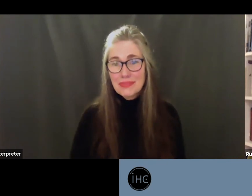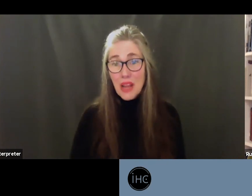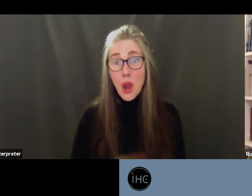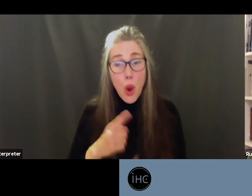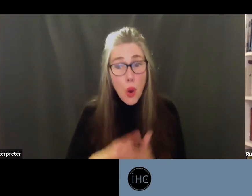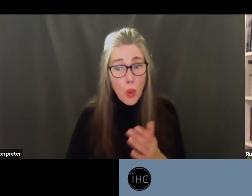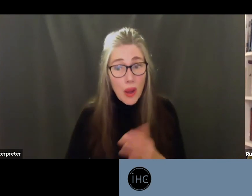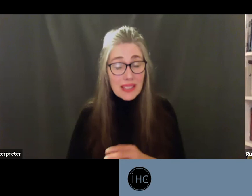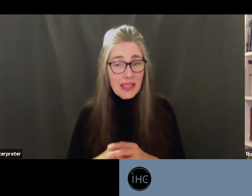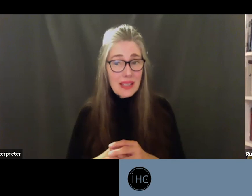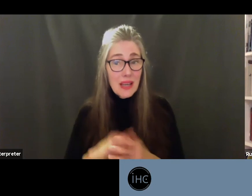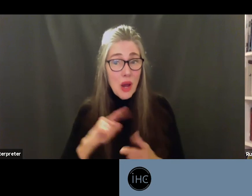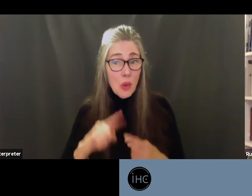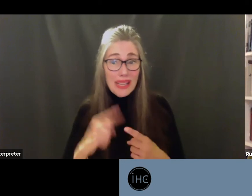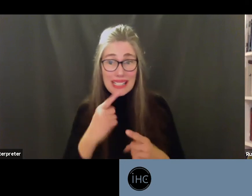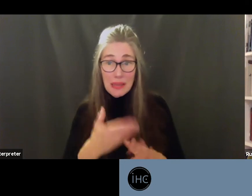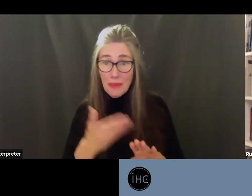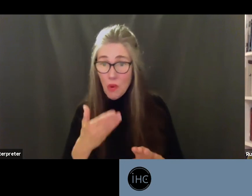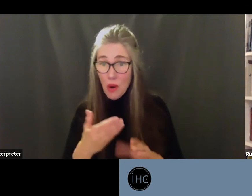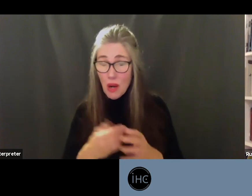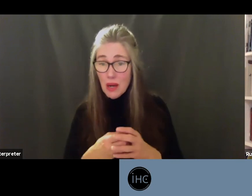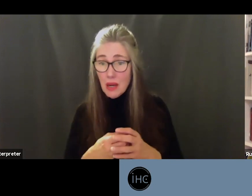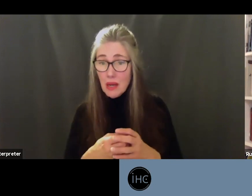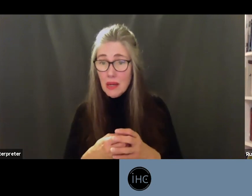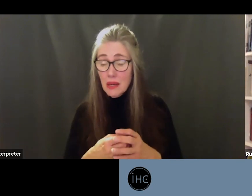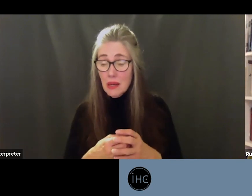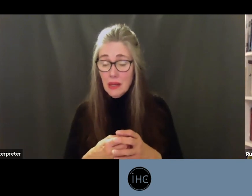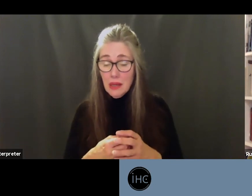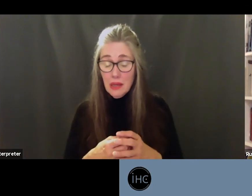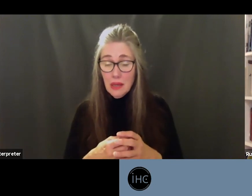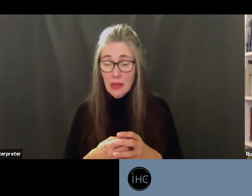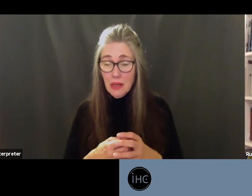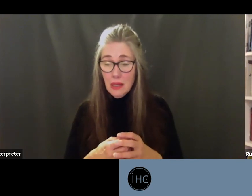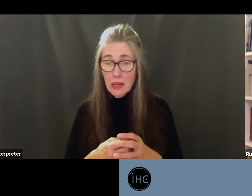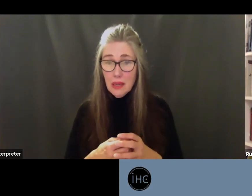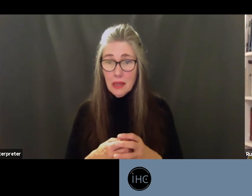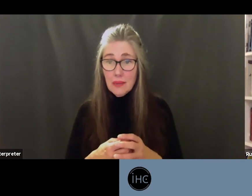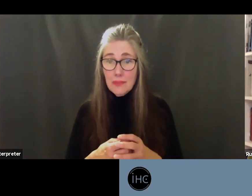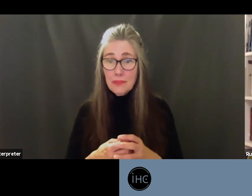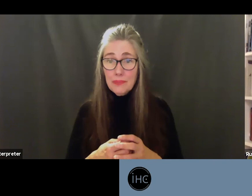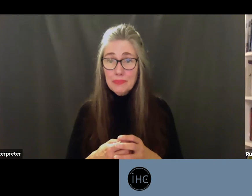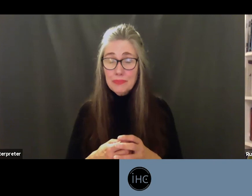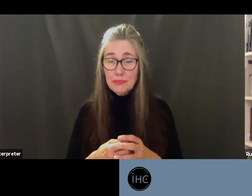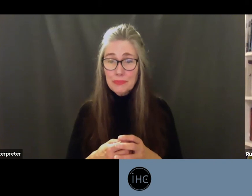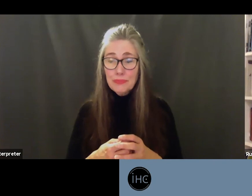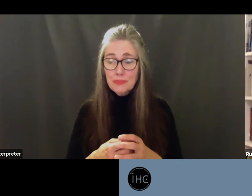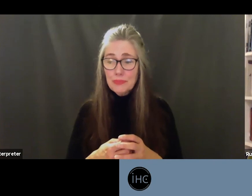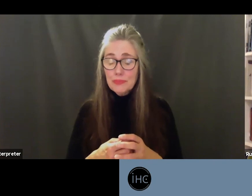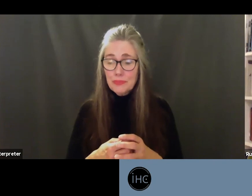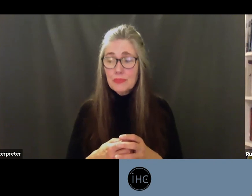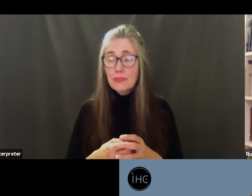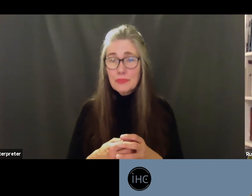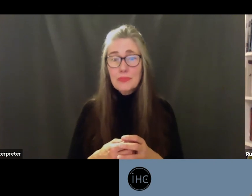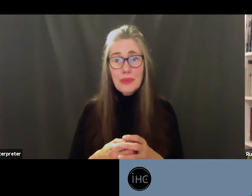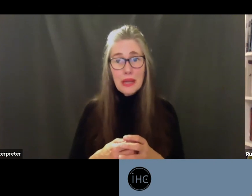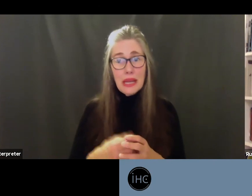seeking is, when I said before that often these figures are appealing